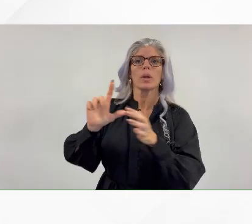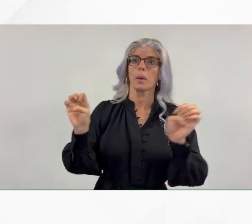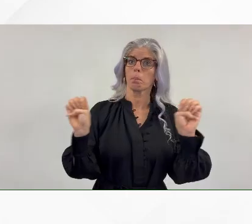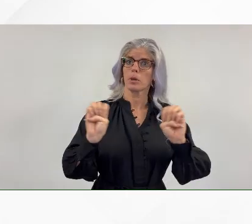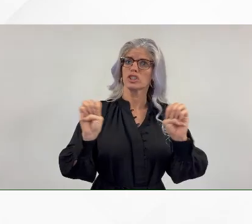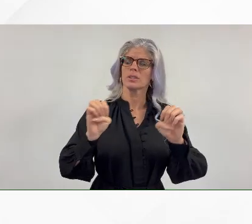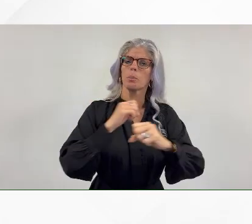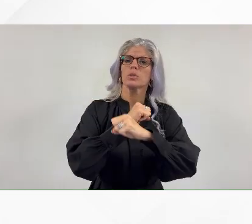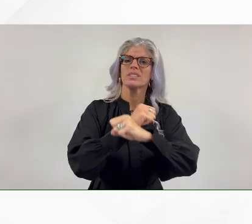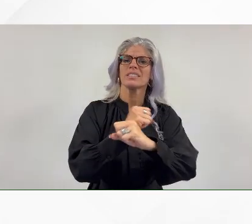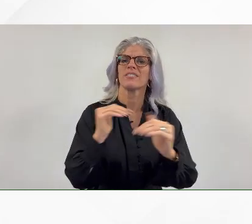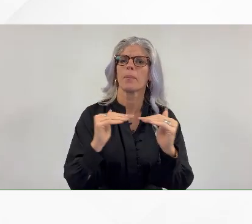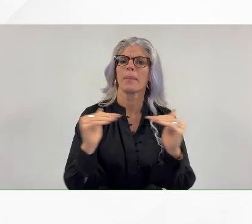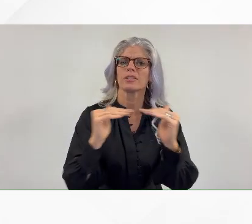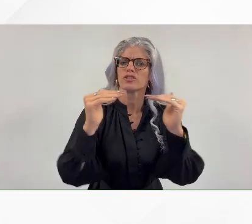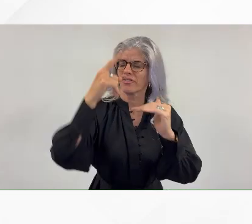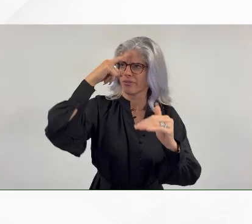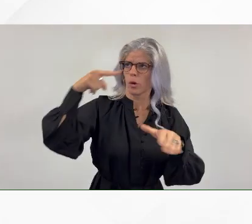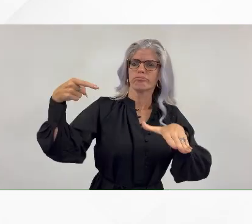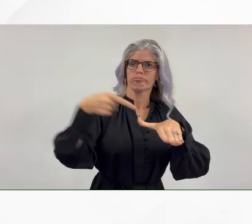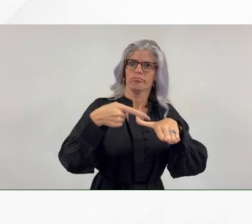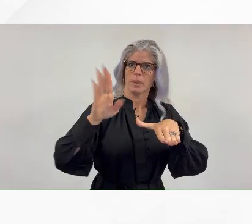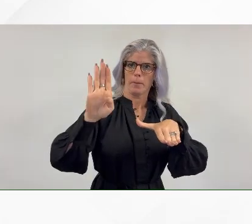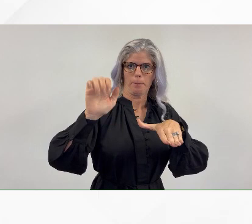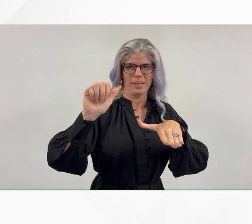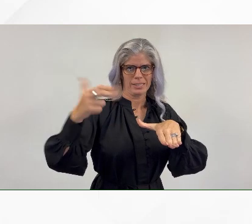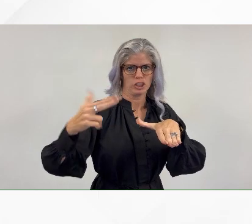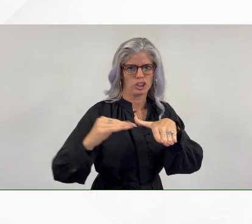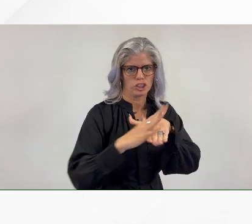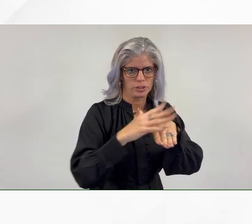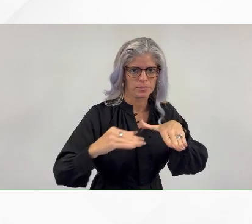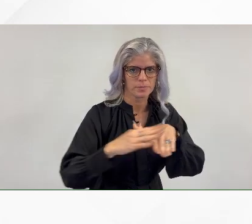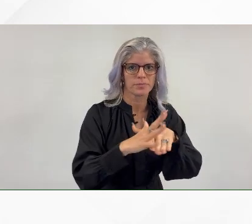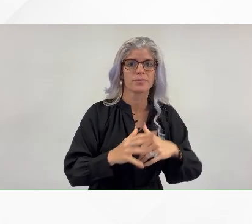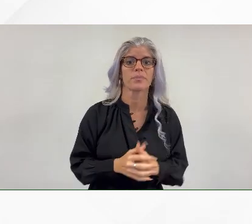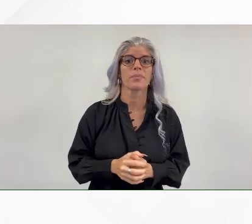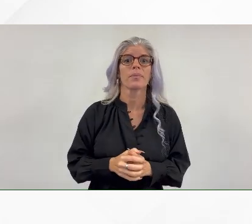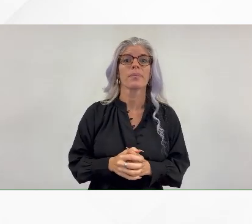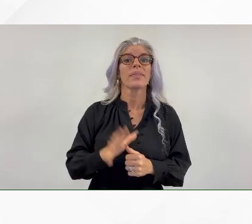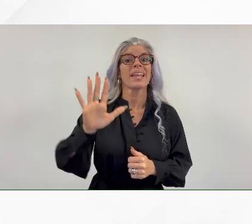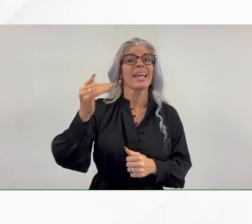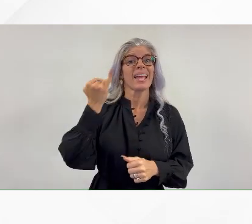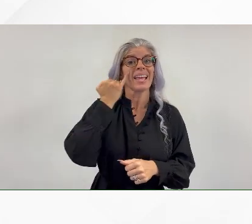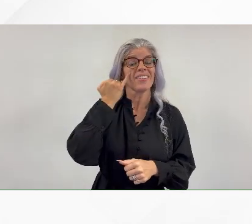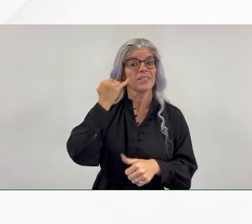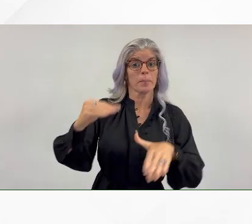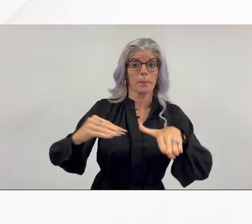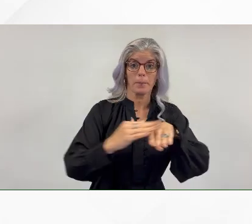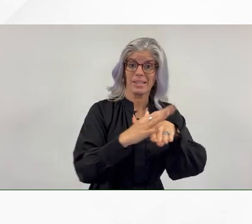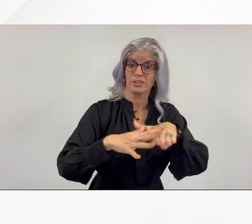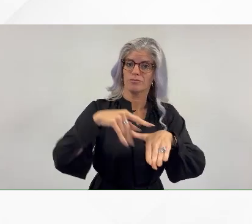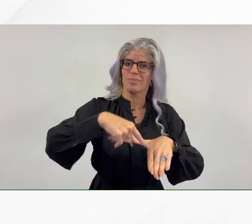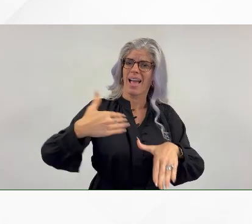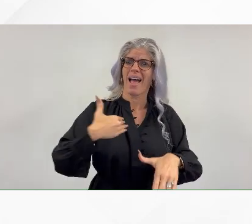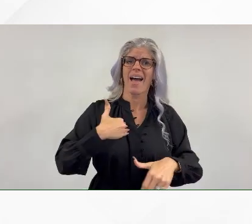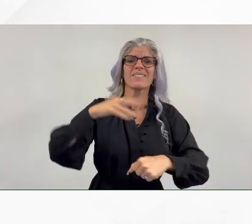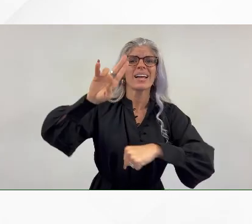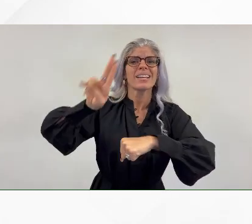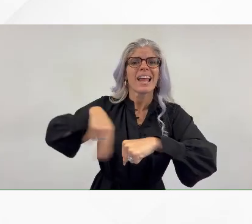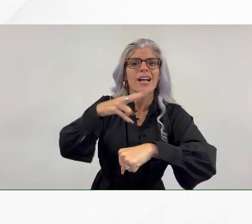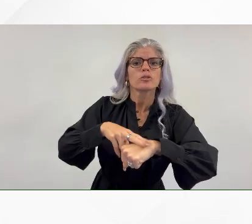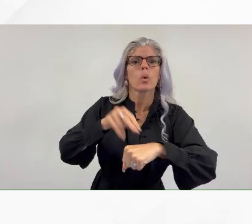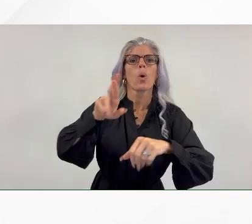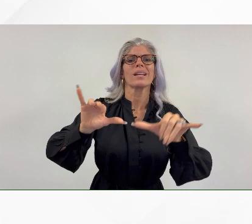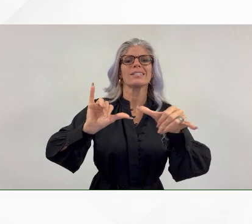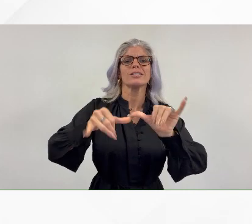a natural or engineered beach has eroded to a point where flooding from a 5-year storm could damage improved property,